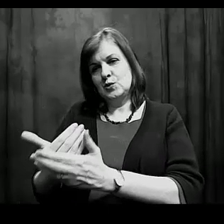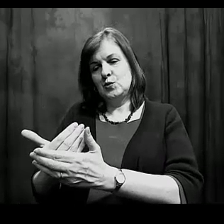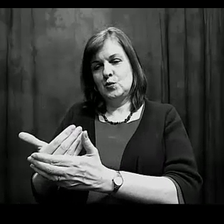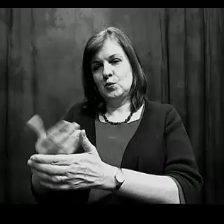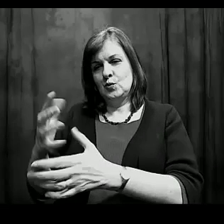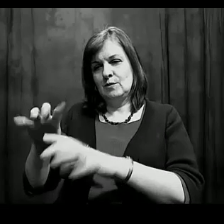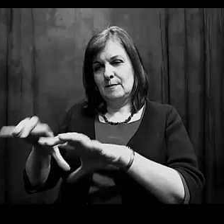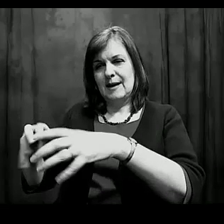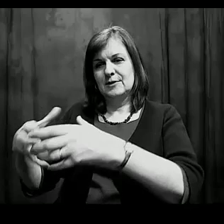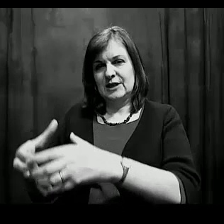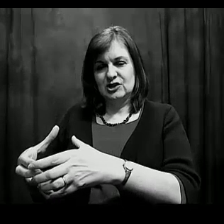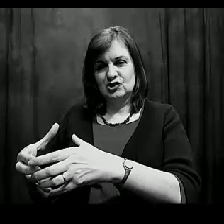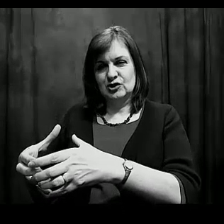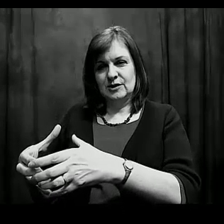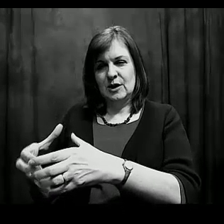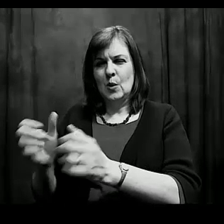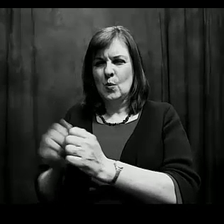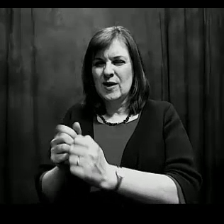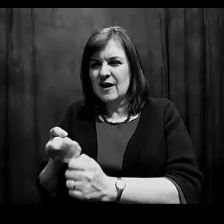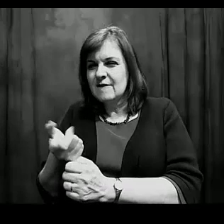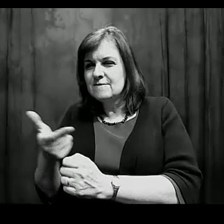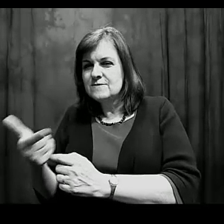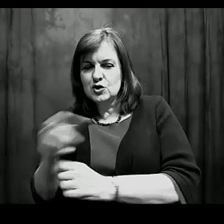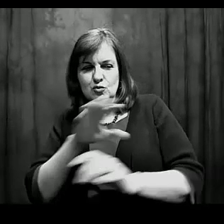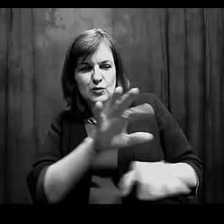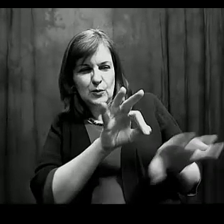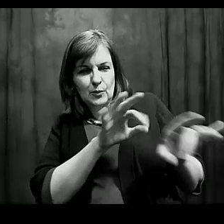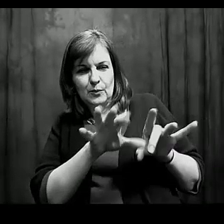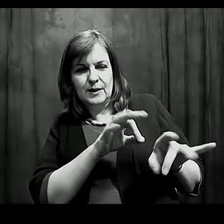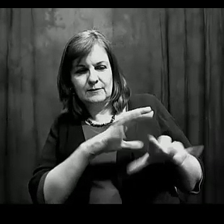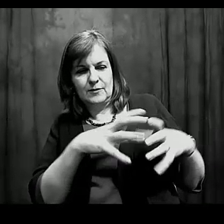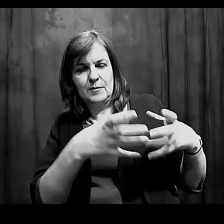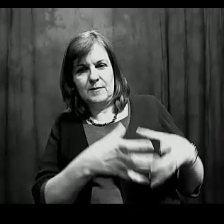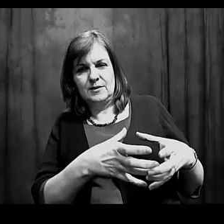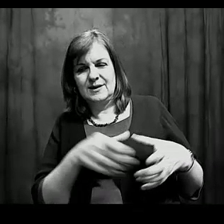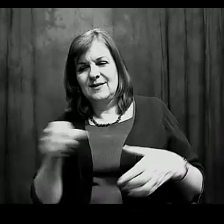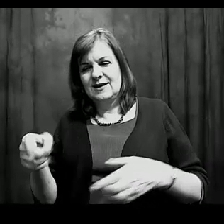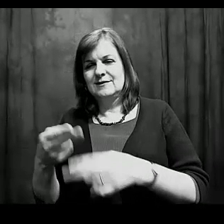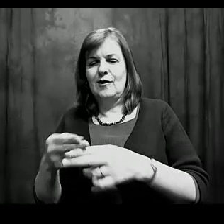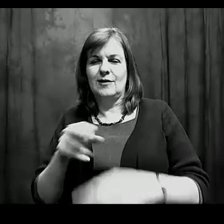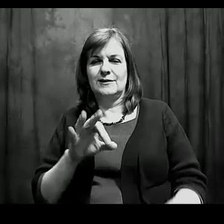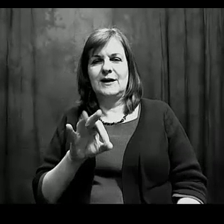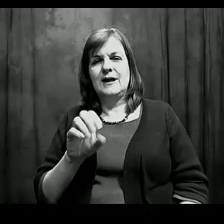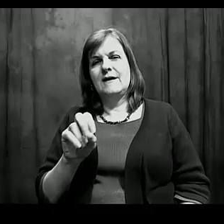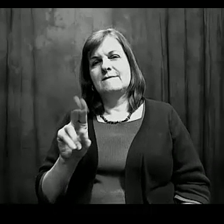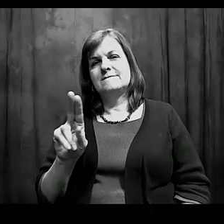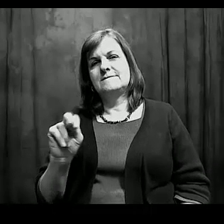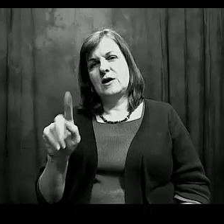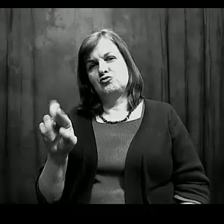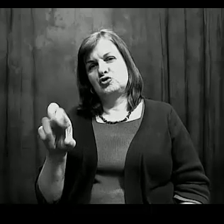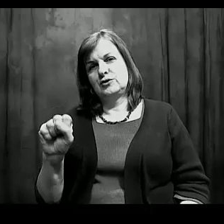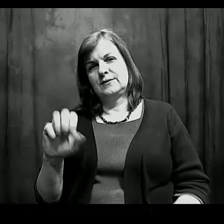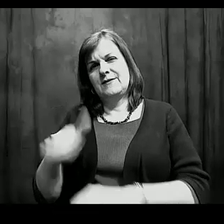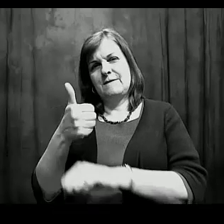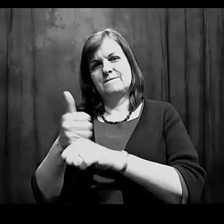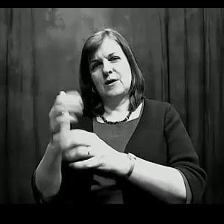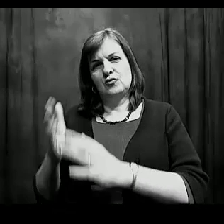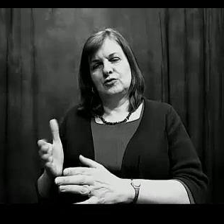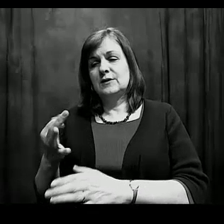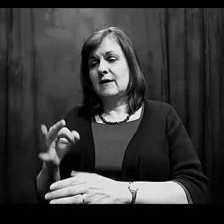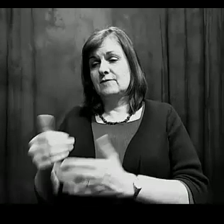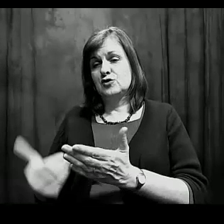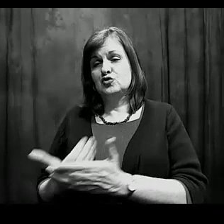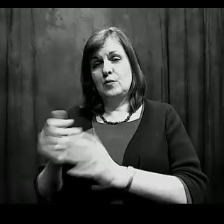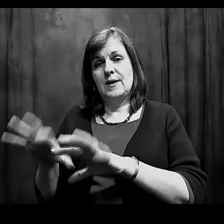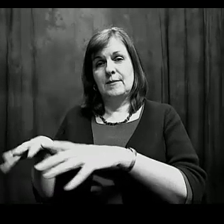new location for a population with a few number of individuals. So they're founders of a new